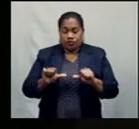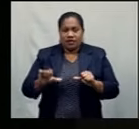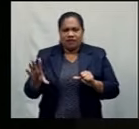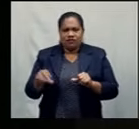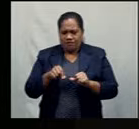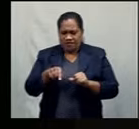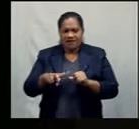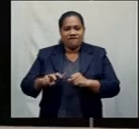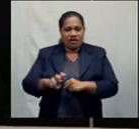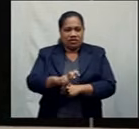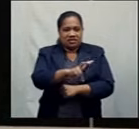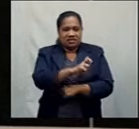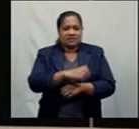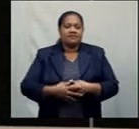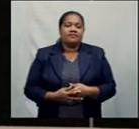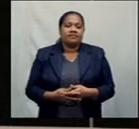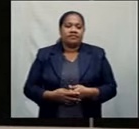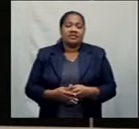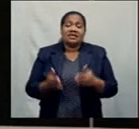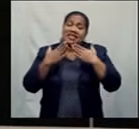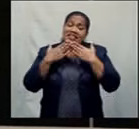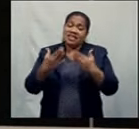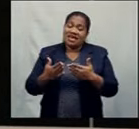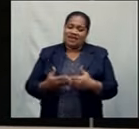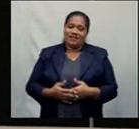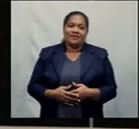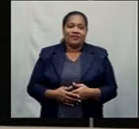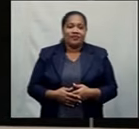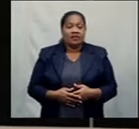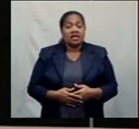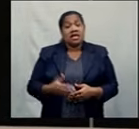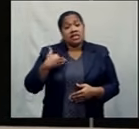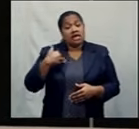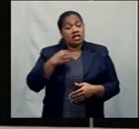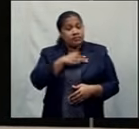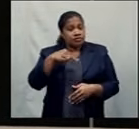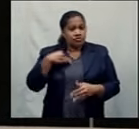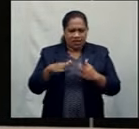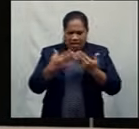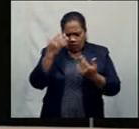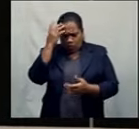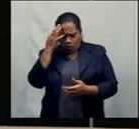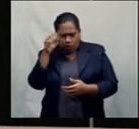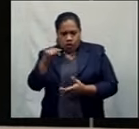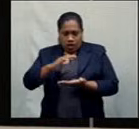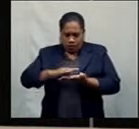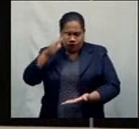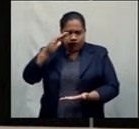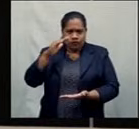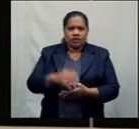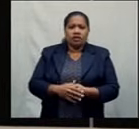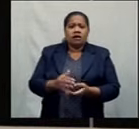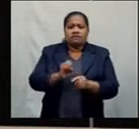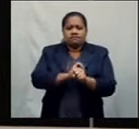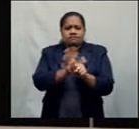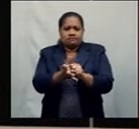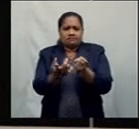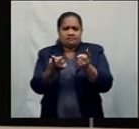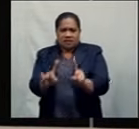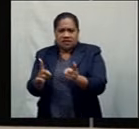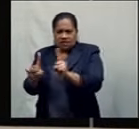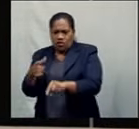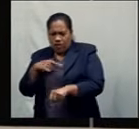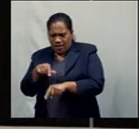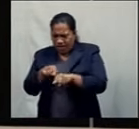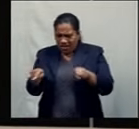virus, Venina. Thank you, Christiana. The Health Ministry is concerned with an increasing number of COVID-19 deaths as none of the